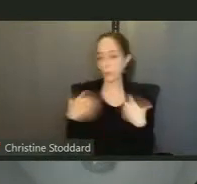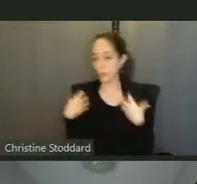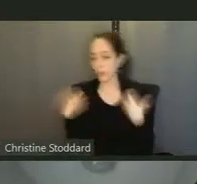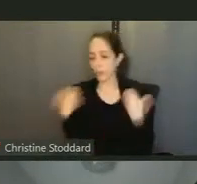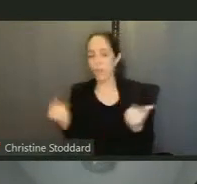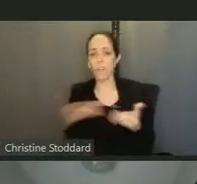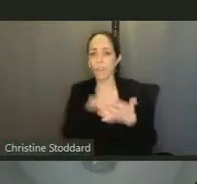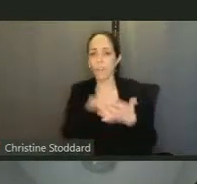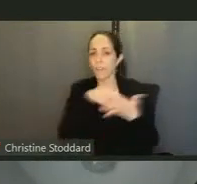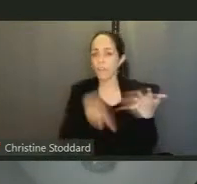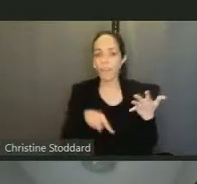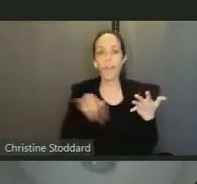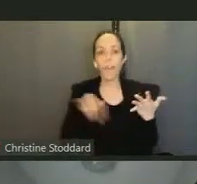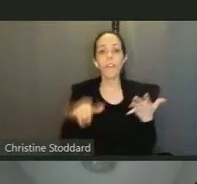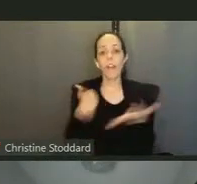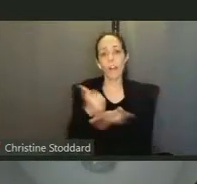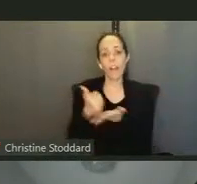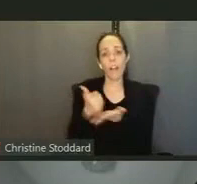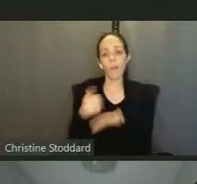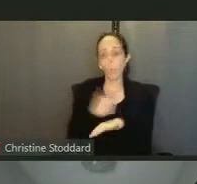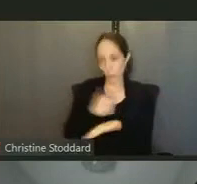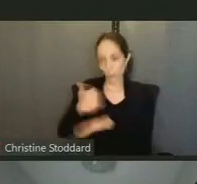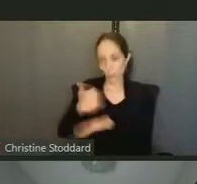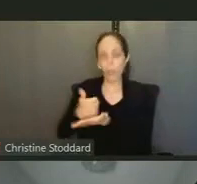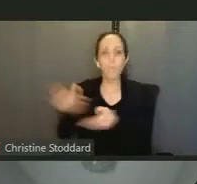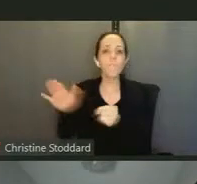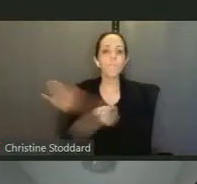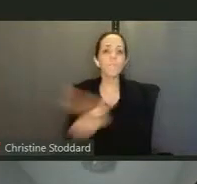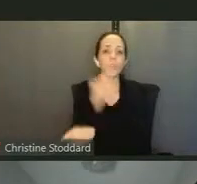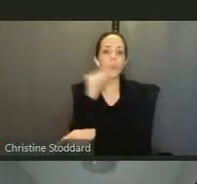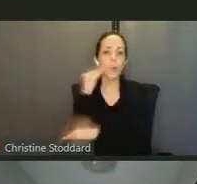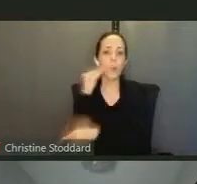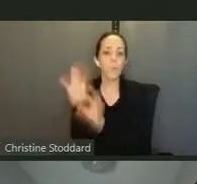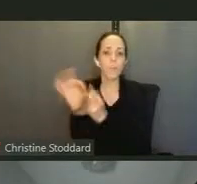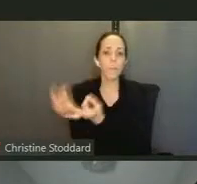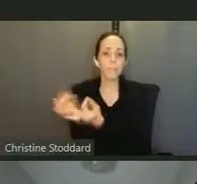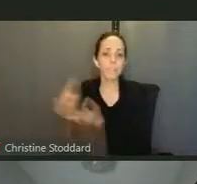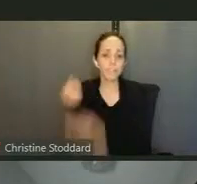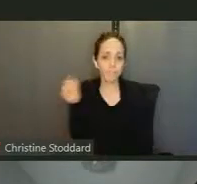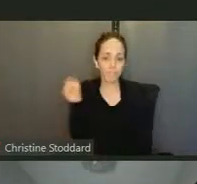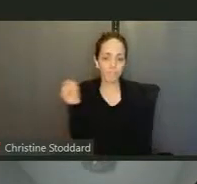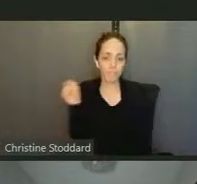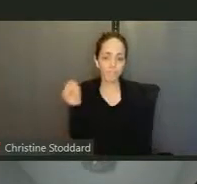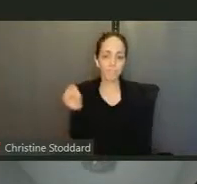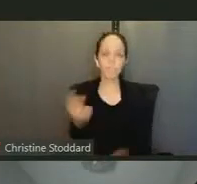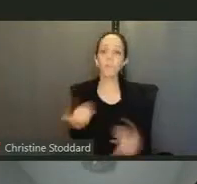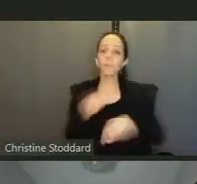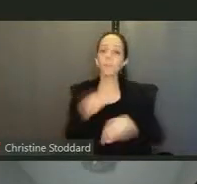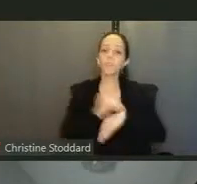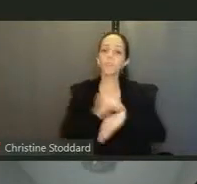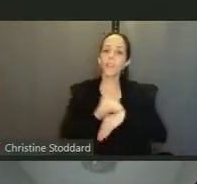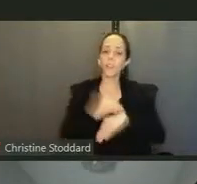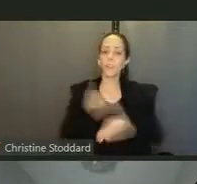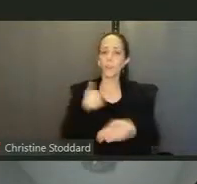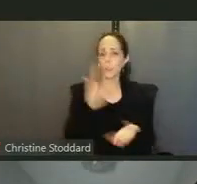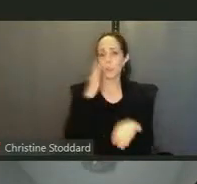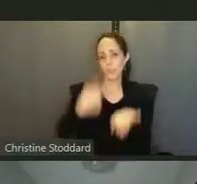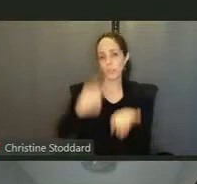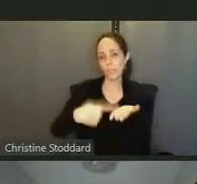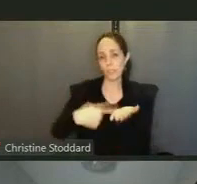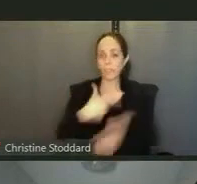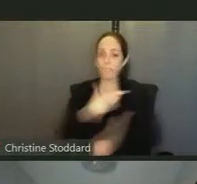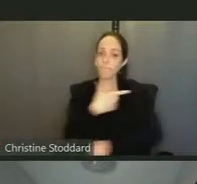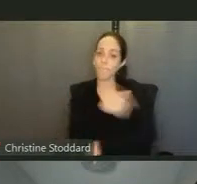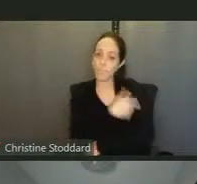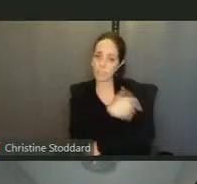extends to the entire household. And so tonight, even as we talk about vaccines, our public health team is also going to share with you